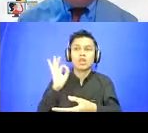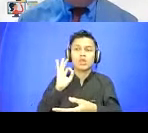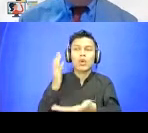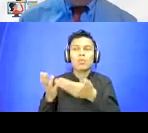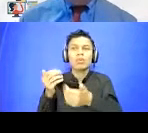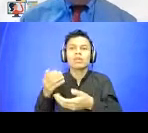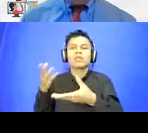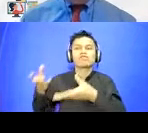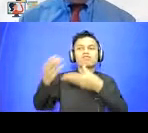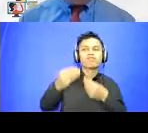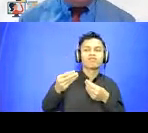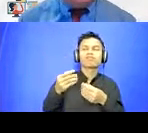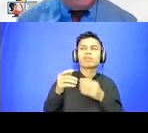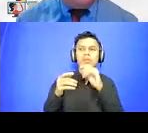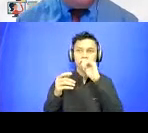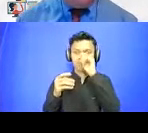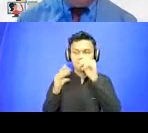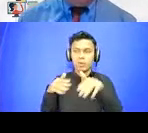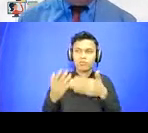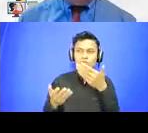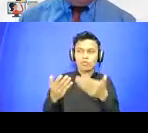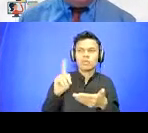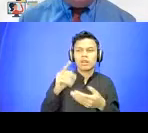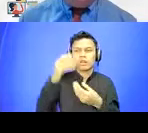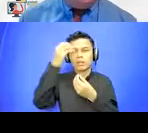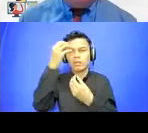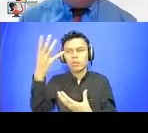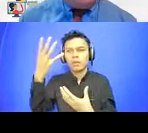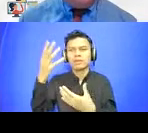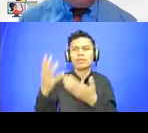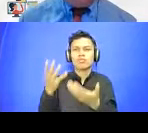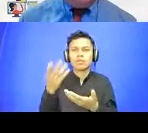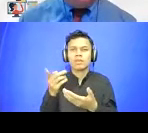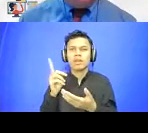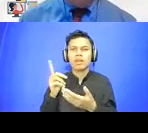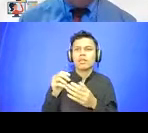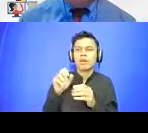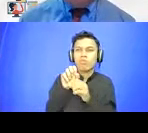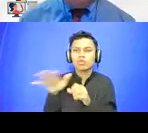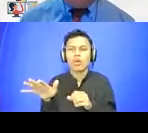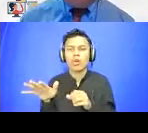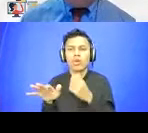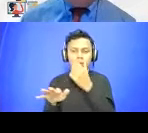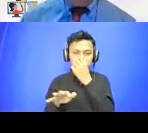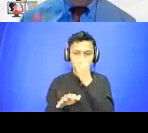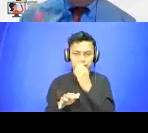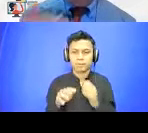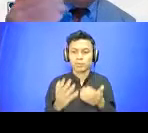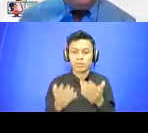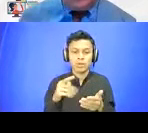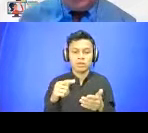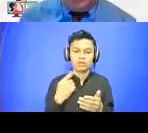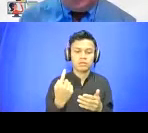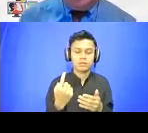or violation, the possibility that we will not be available in an emergency if we are